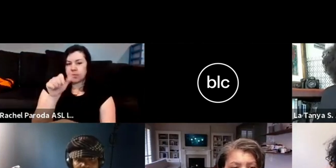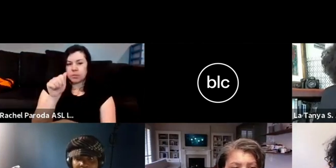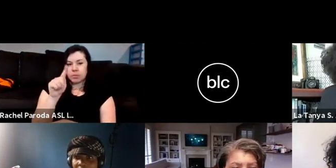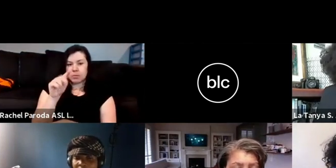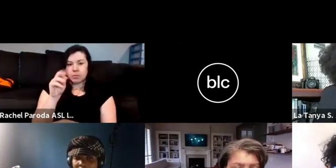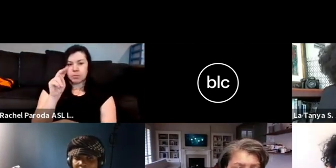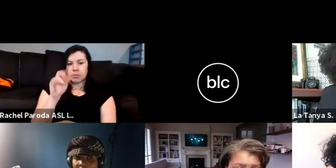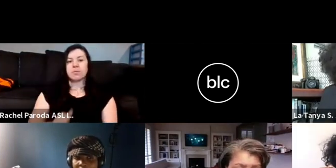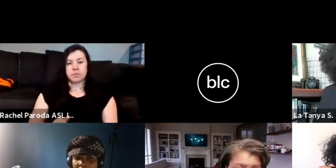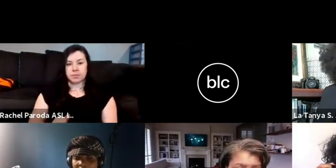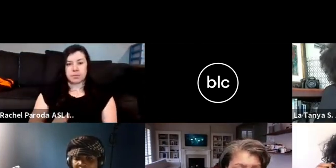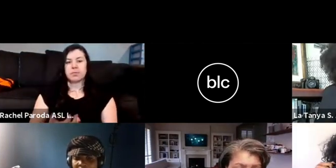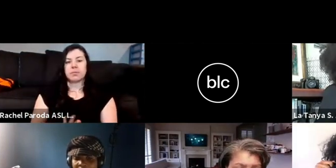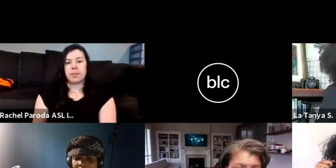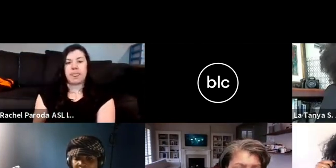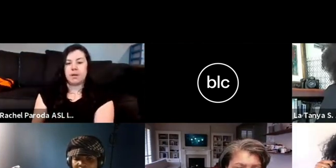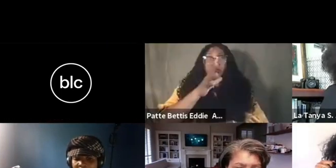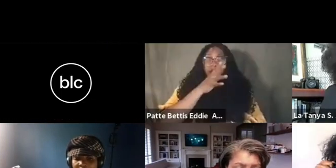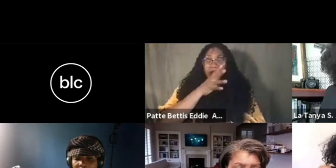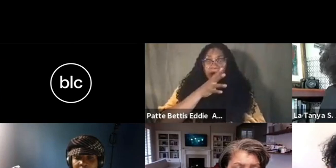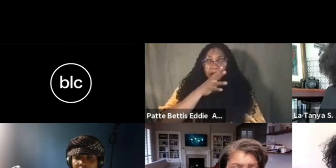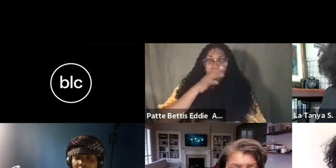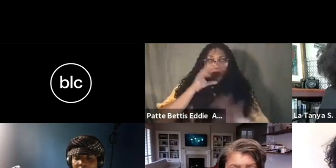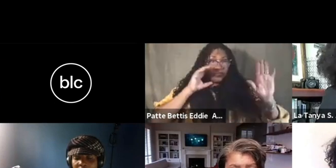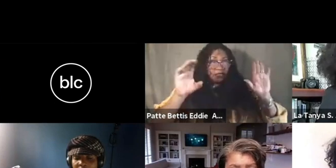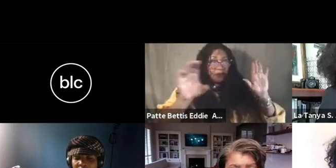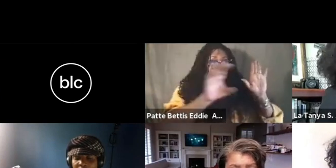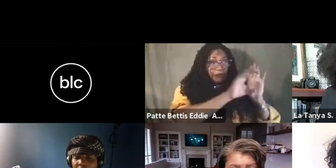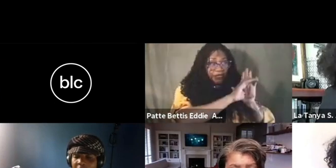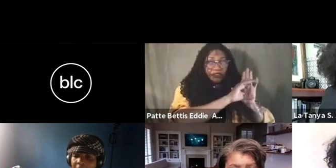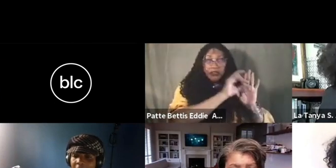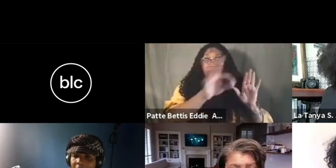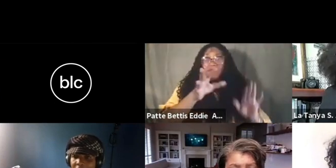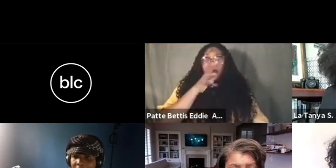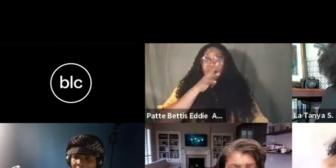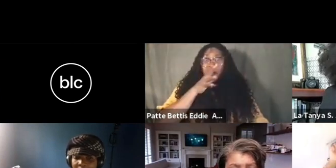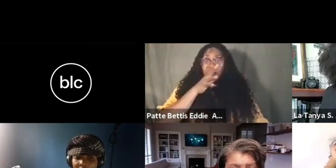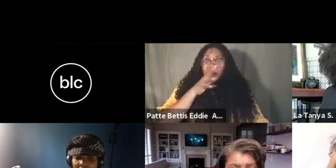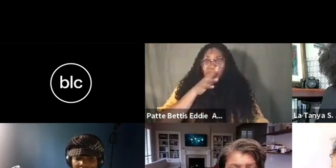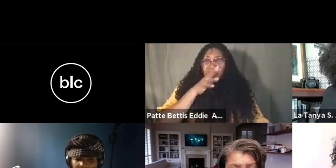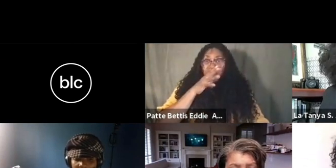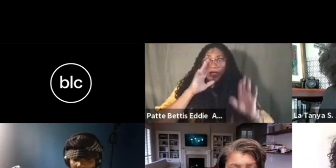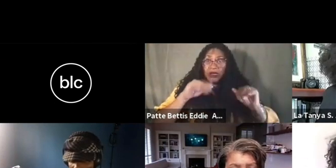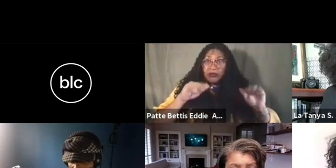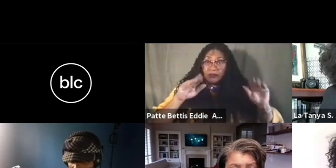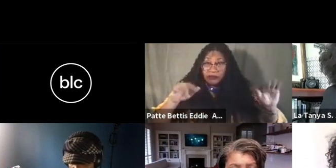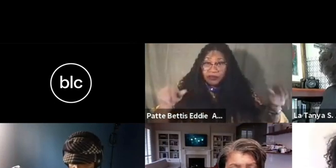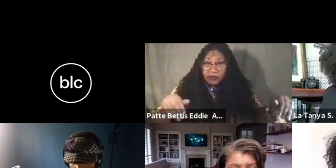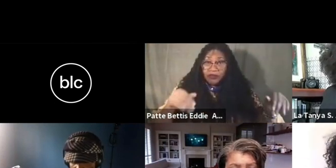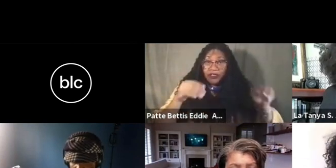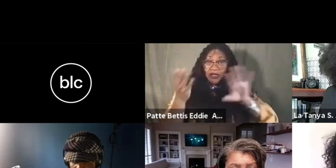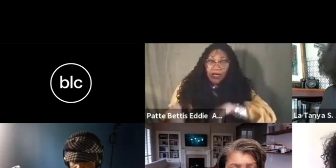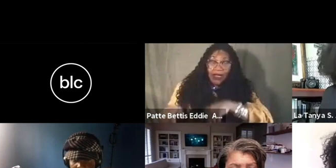of the mothers i did a portrait of mothers whose children have fallen from police brutality um